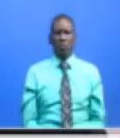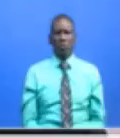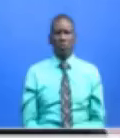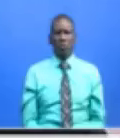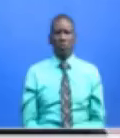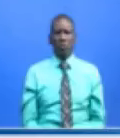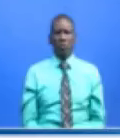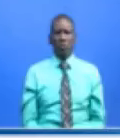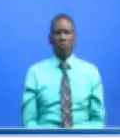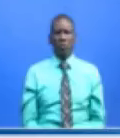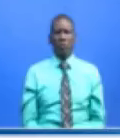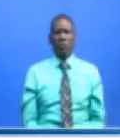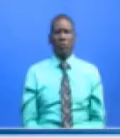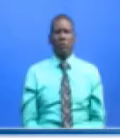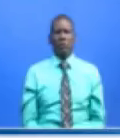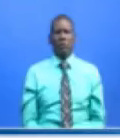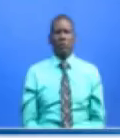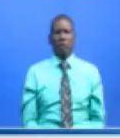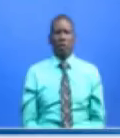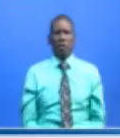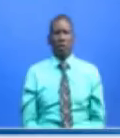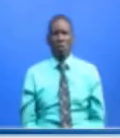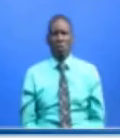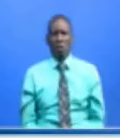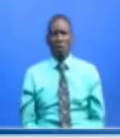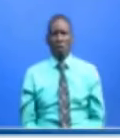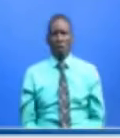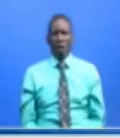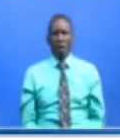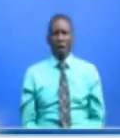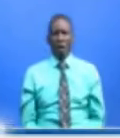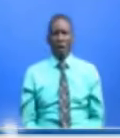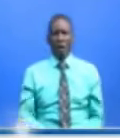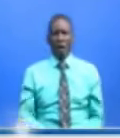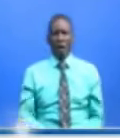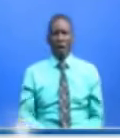In other stories, just months after